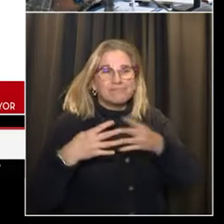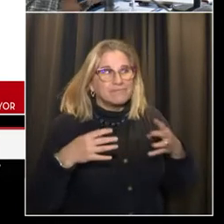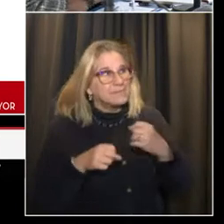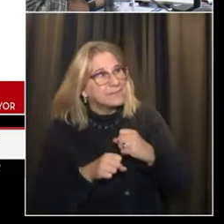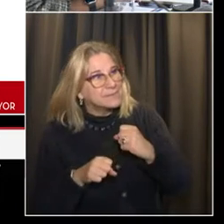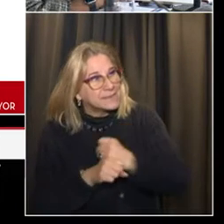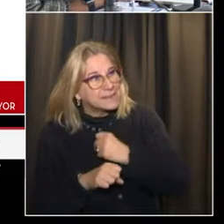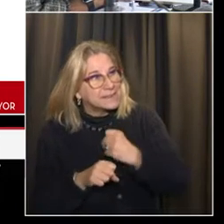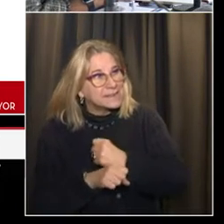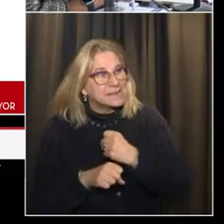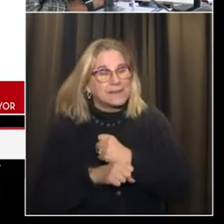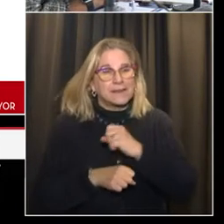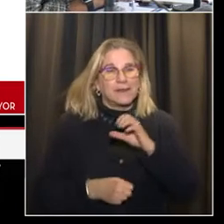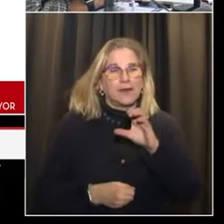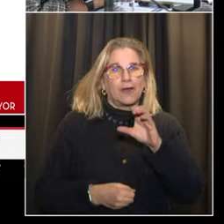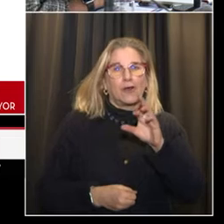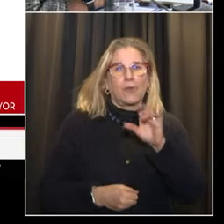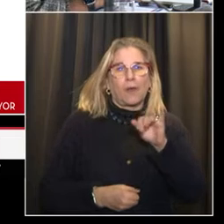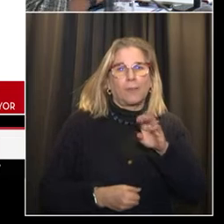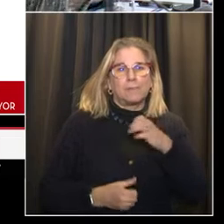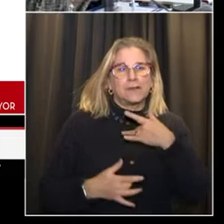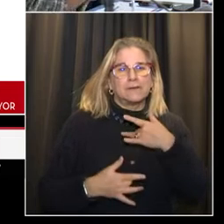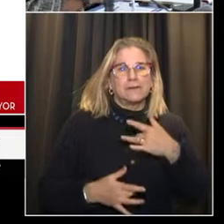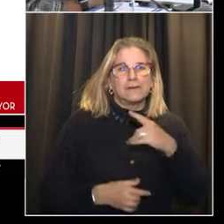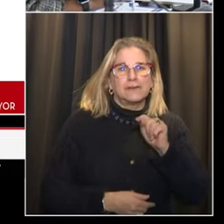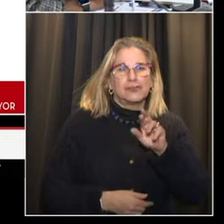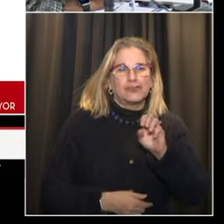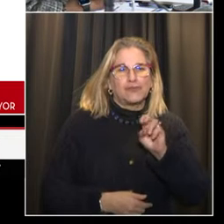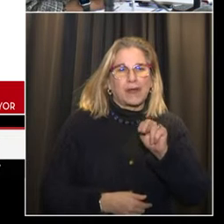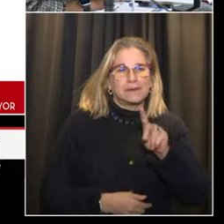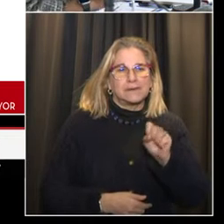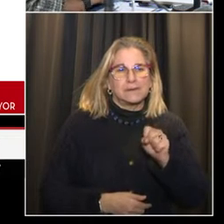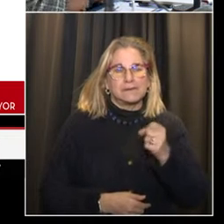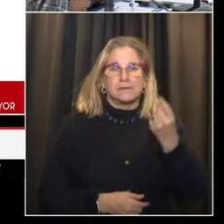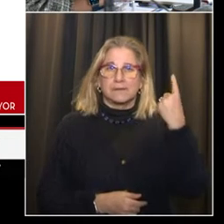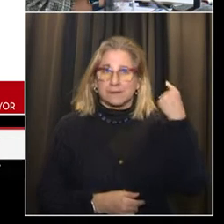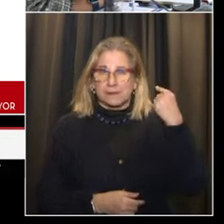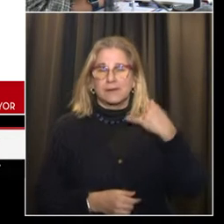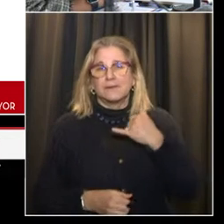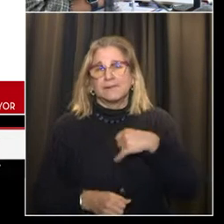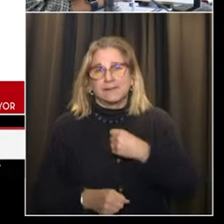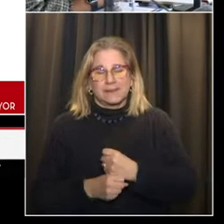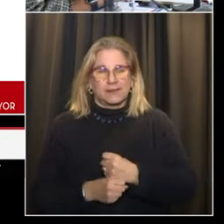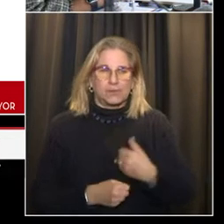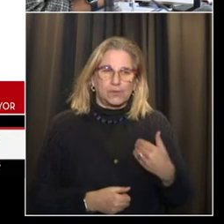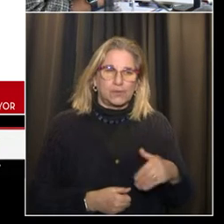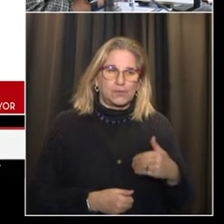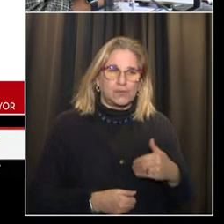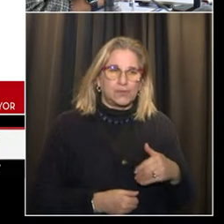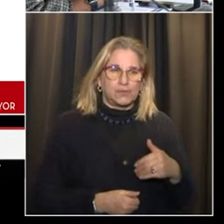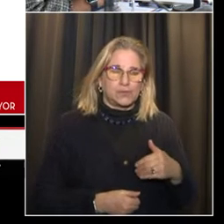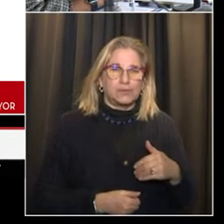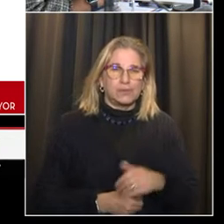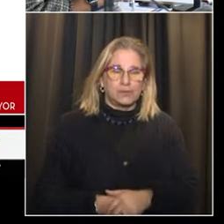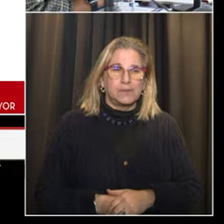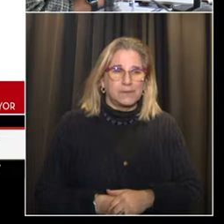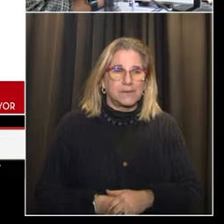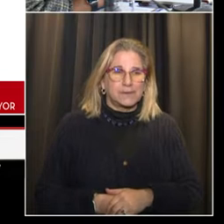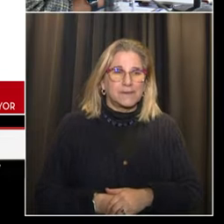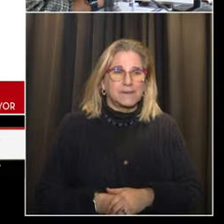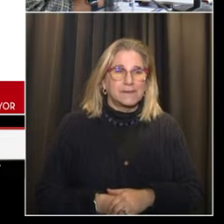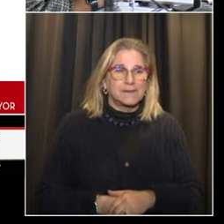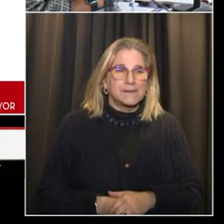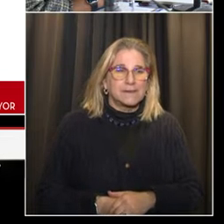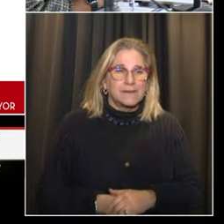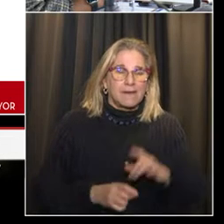are all aware that last year was a really challenging year. This is where we ended. We were up 39% in violent crime last year.